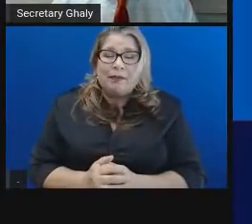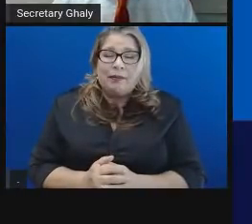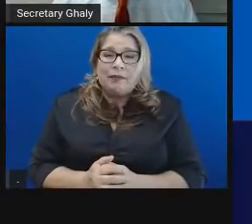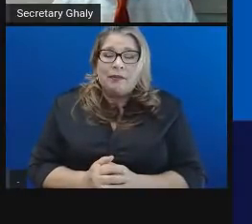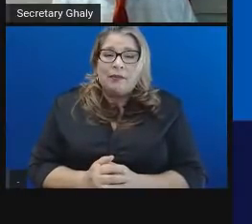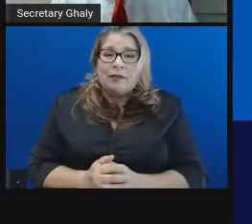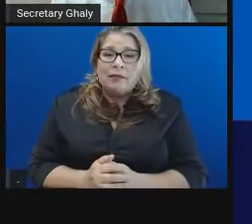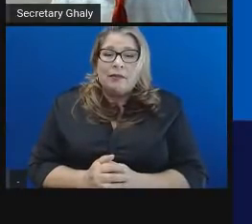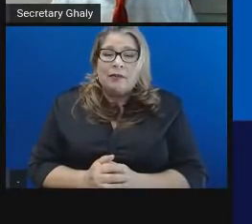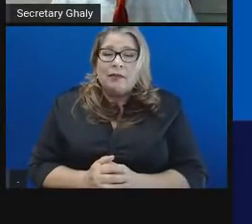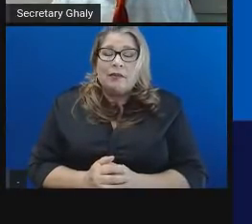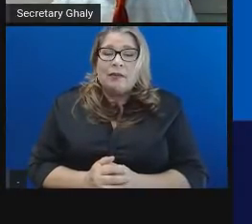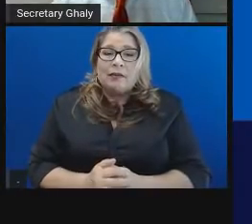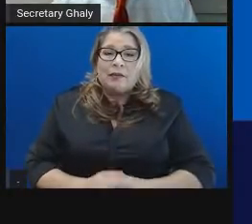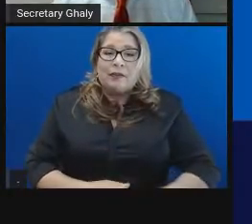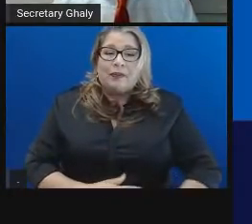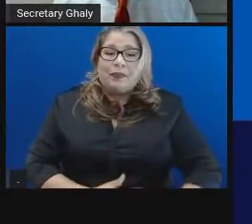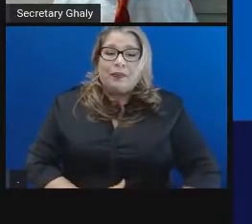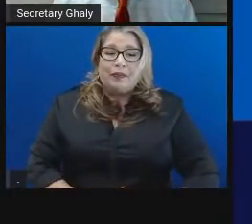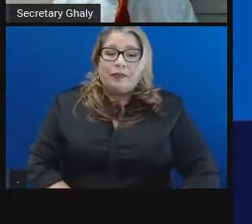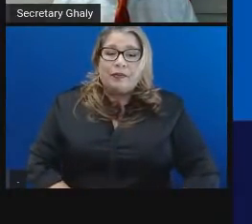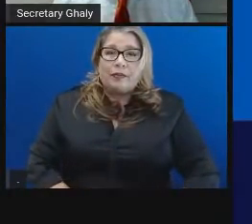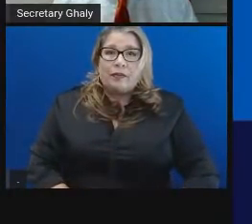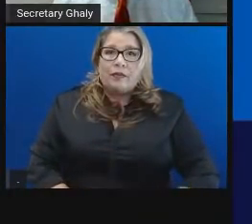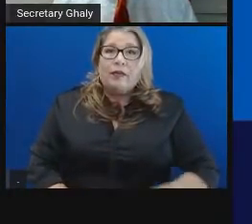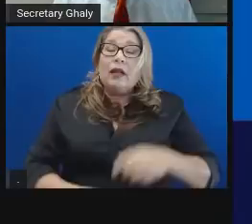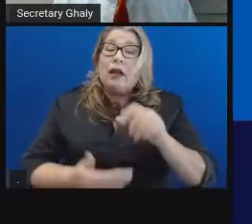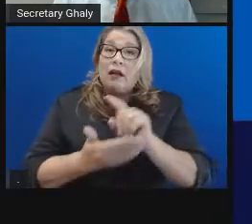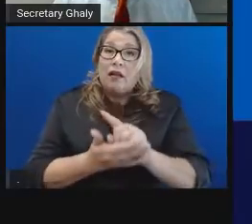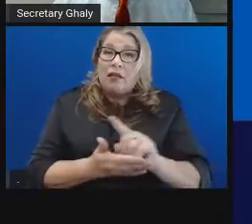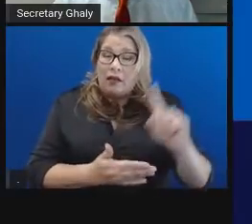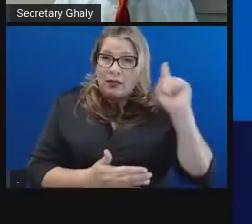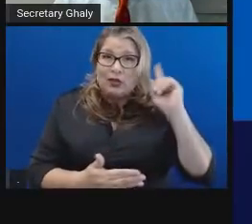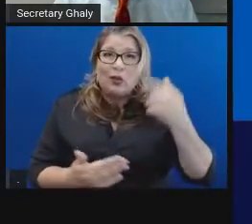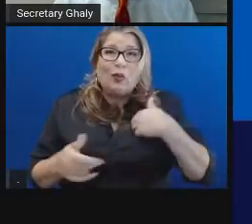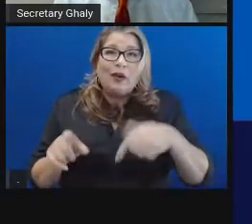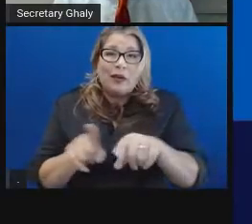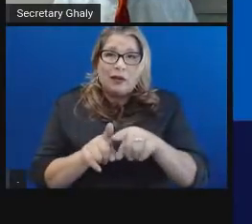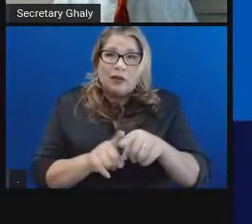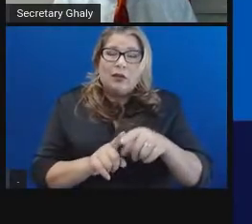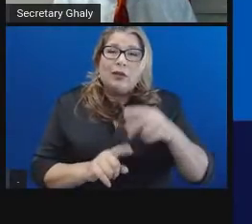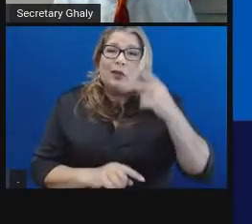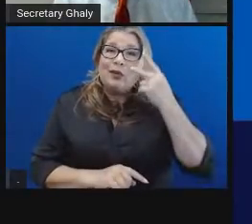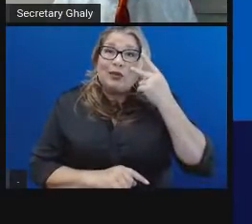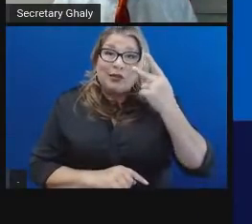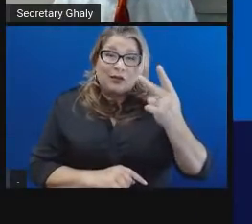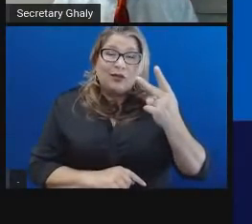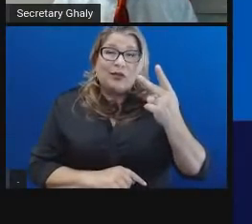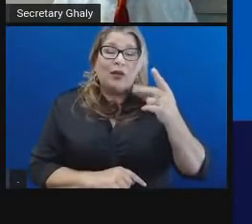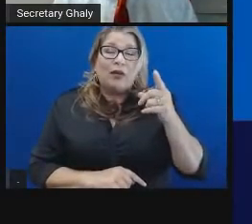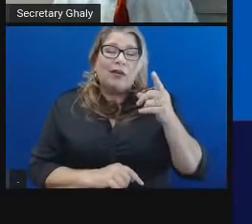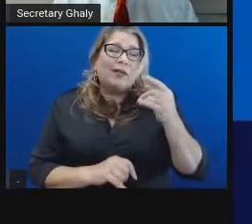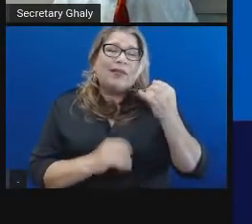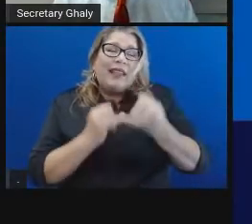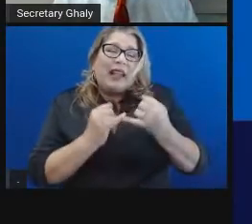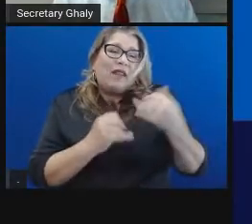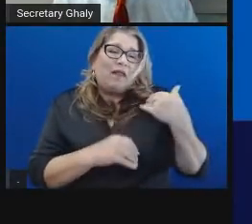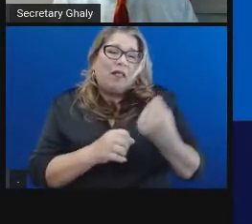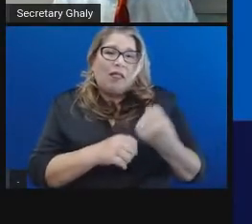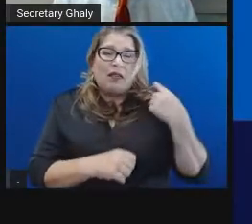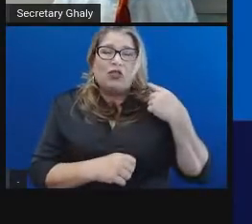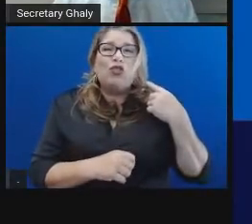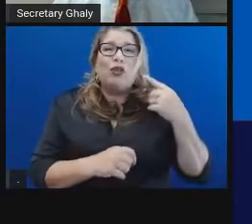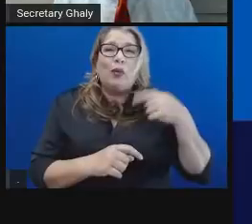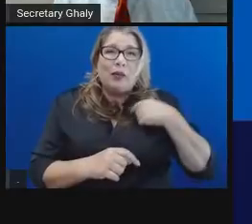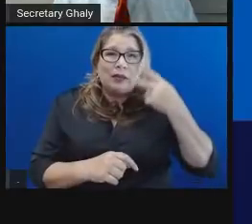year, last year, early this year, we had a significant number of high case days, and those cases will